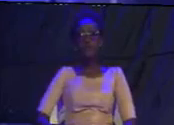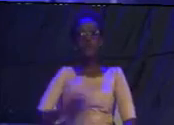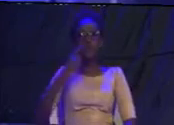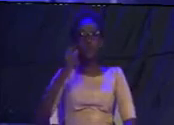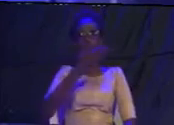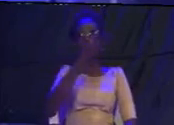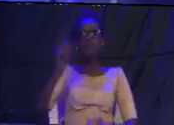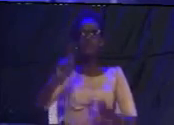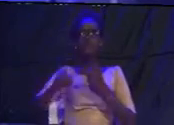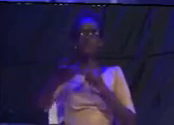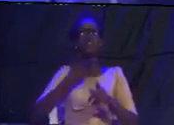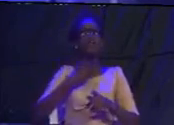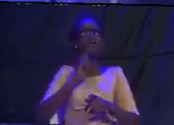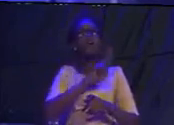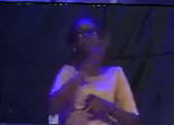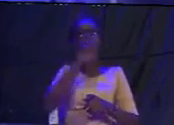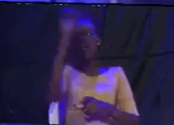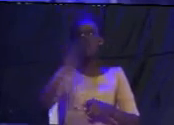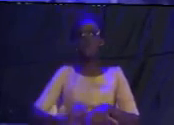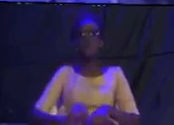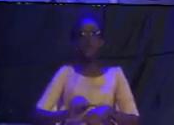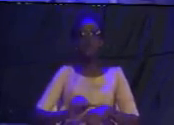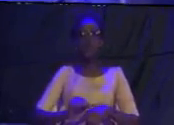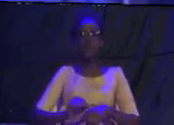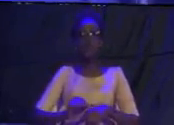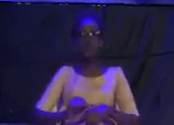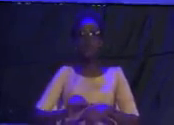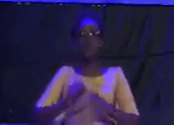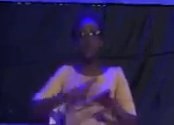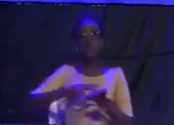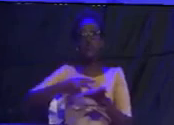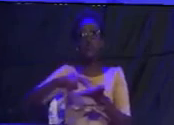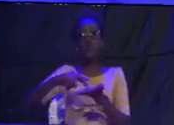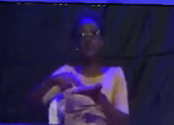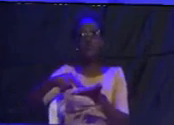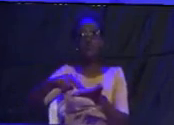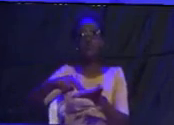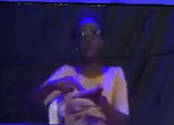Benedata, brethren, Africa, I see Africa Ibikenda. That